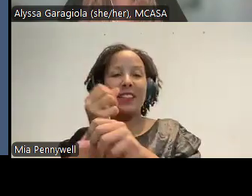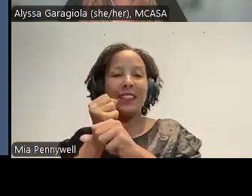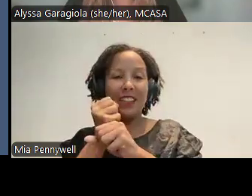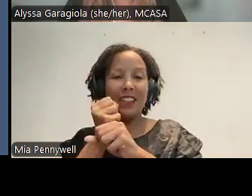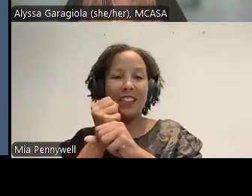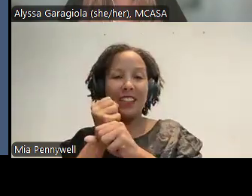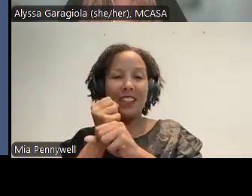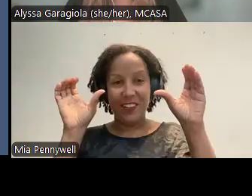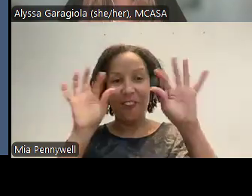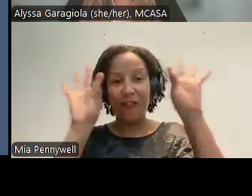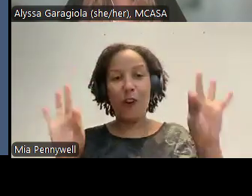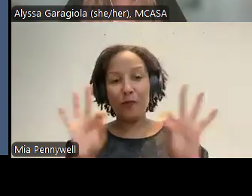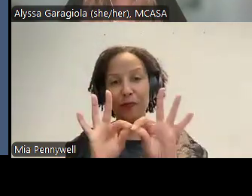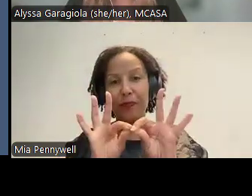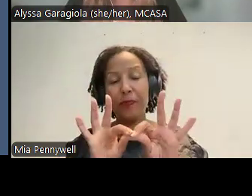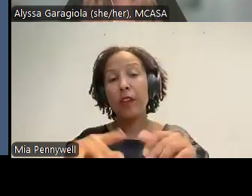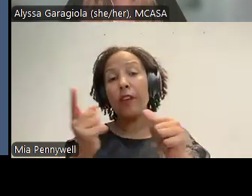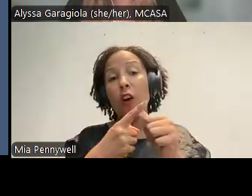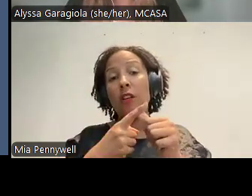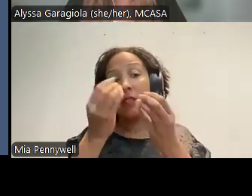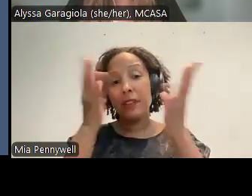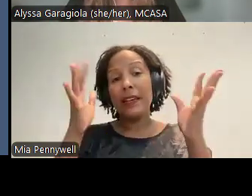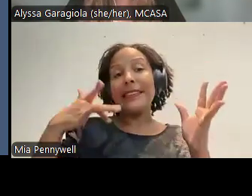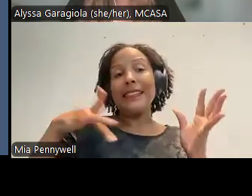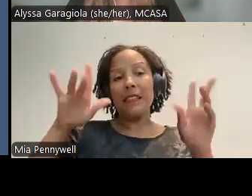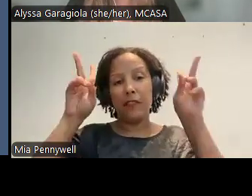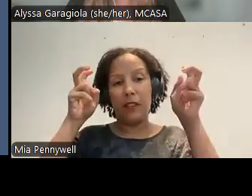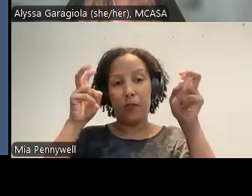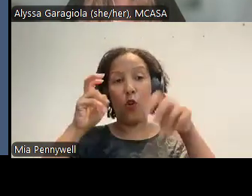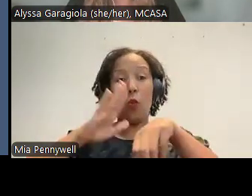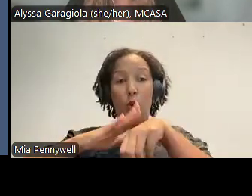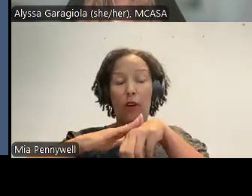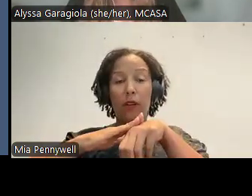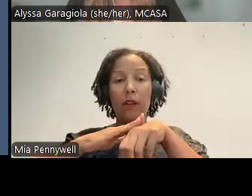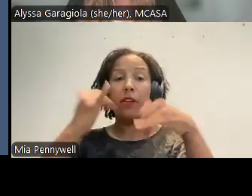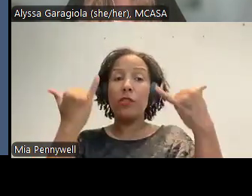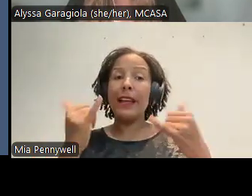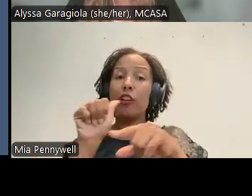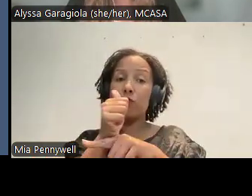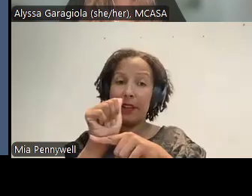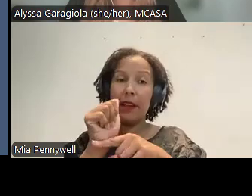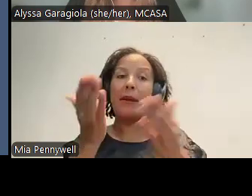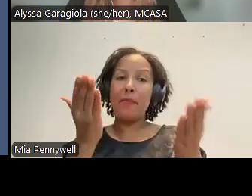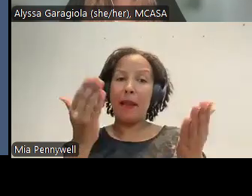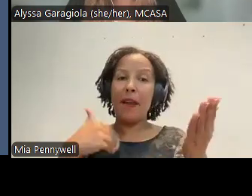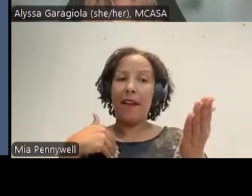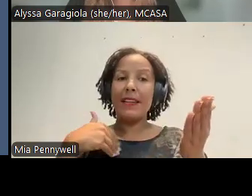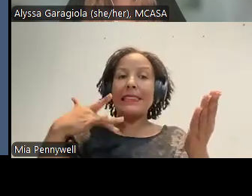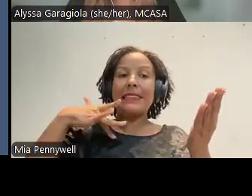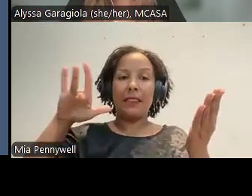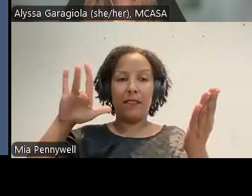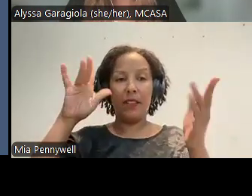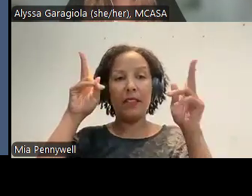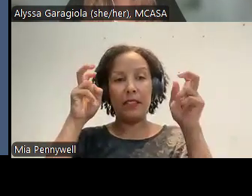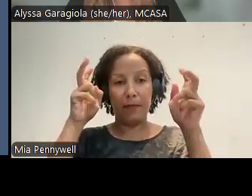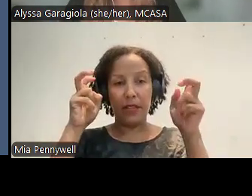provide a sensitive subject matter warning. Today's training may contain sensitive subject matter and may cause participants to experience